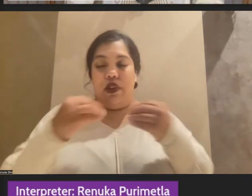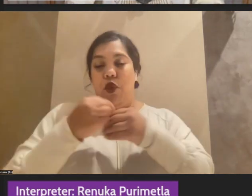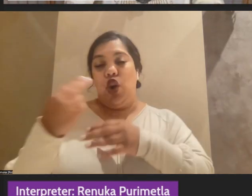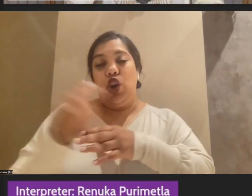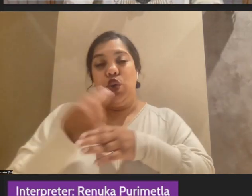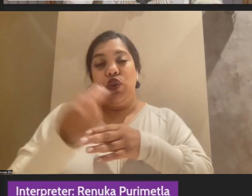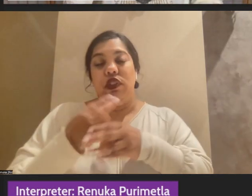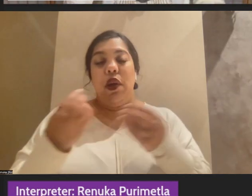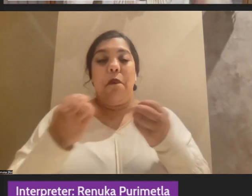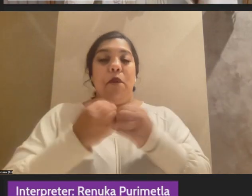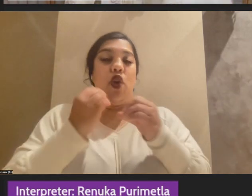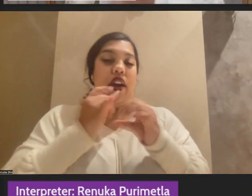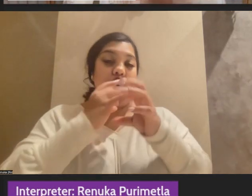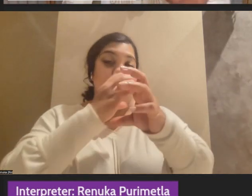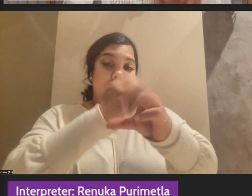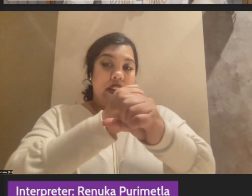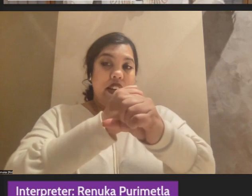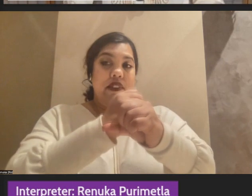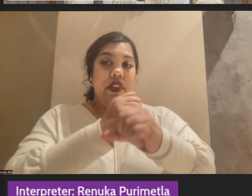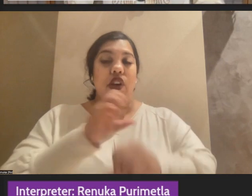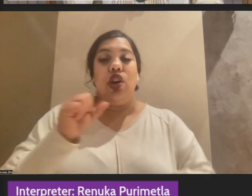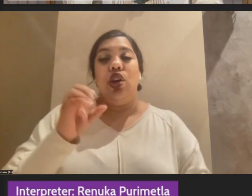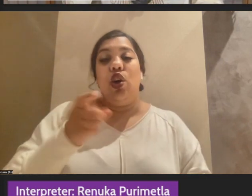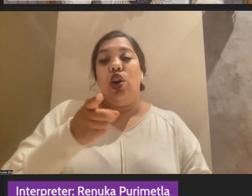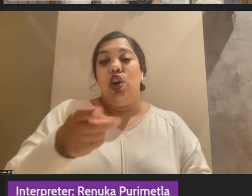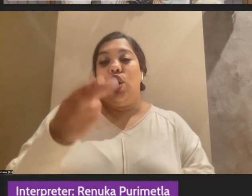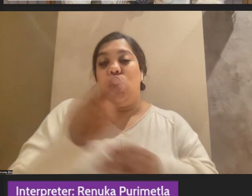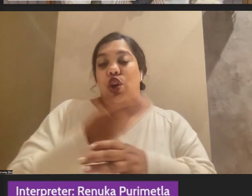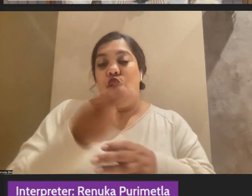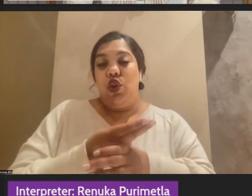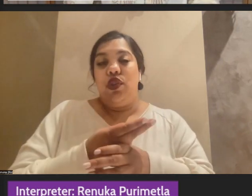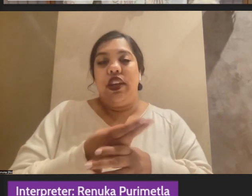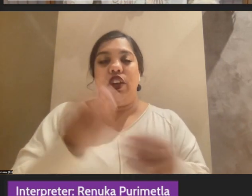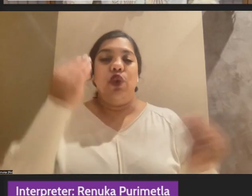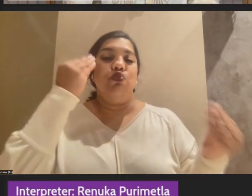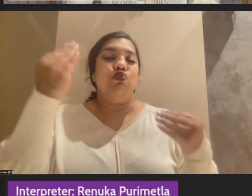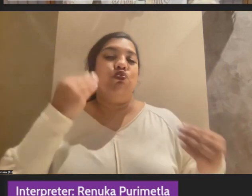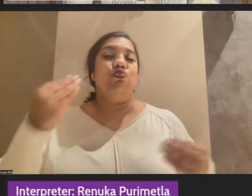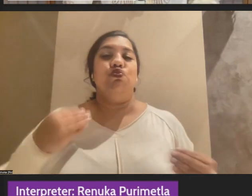attractive. In essence, you are using the accessory to decorate.